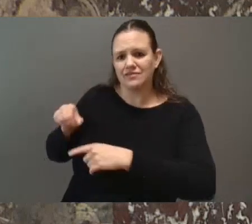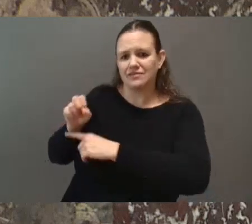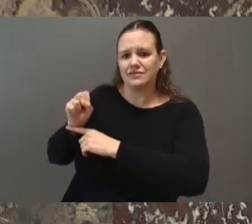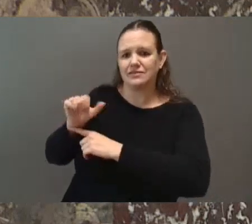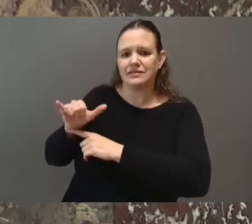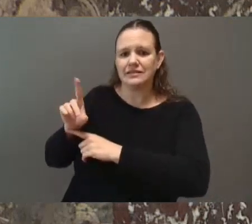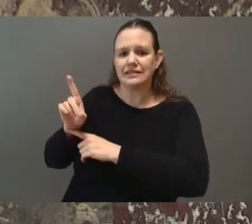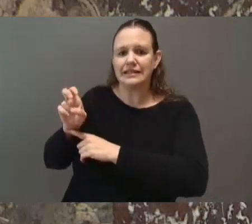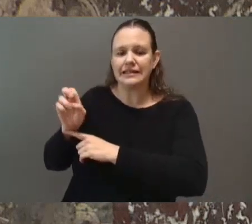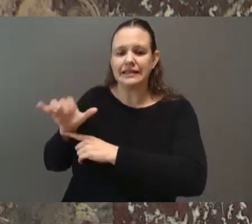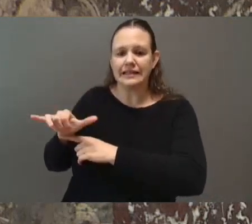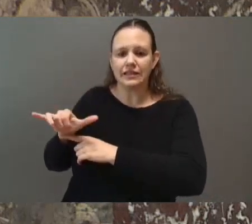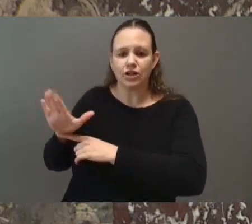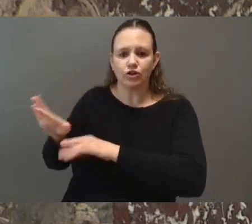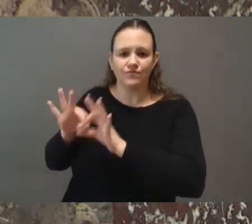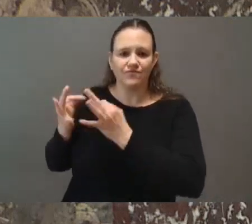Speaker.